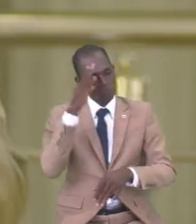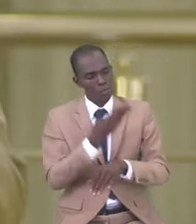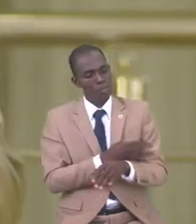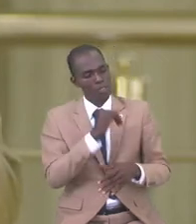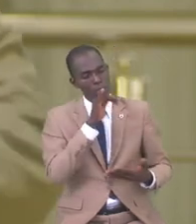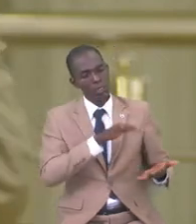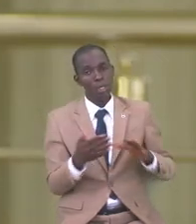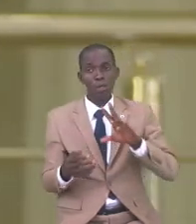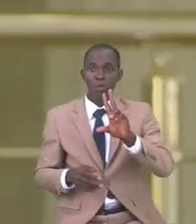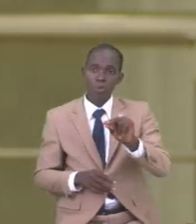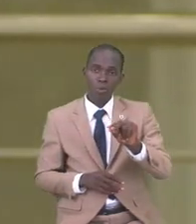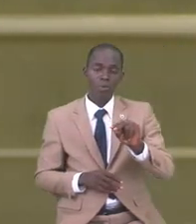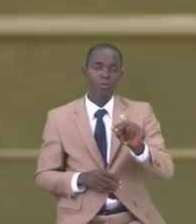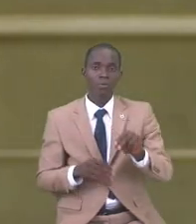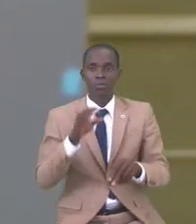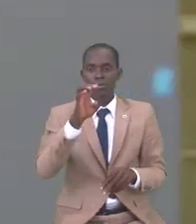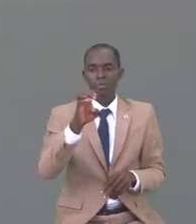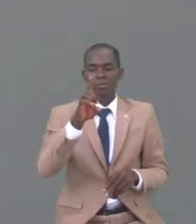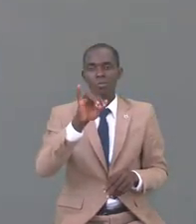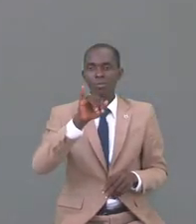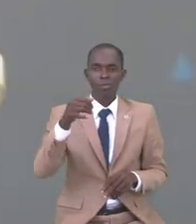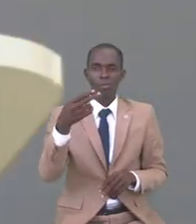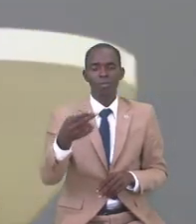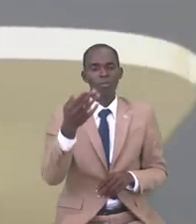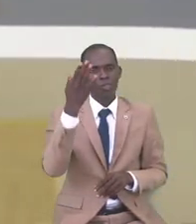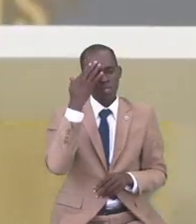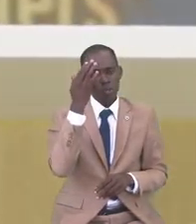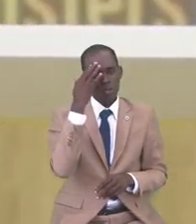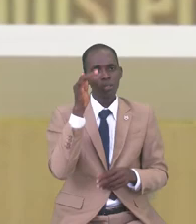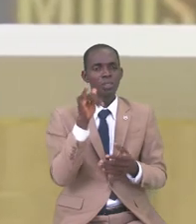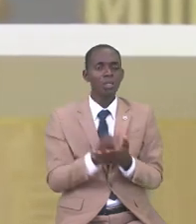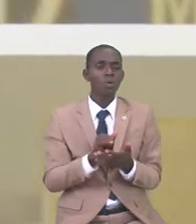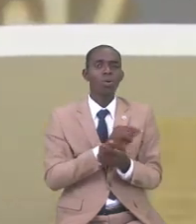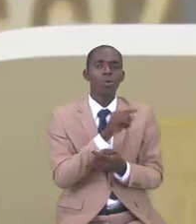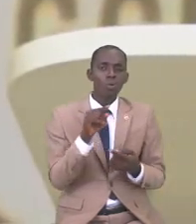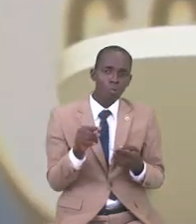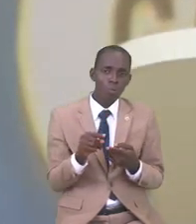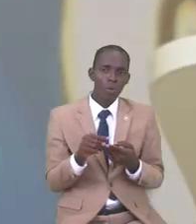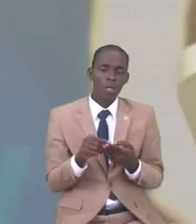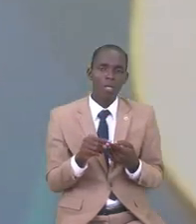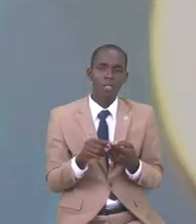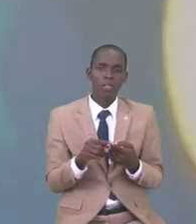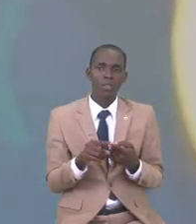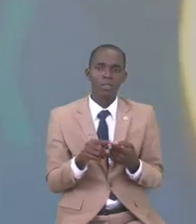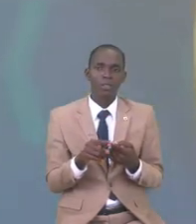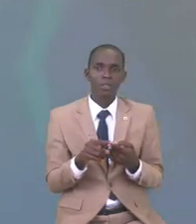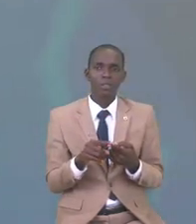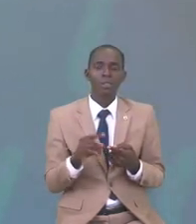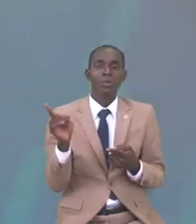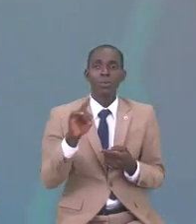No. Elijah knew that where he was